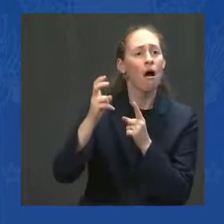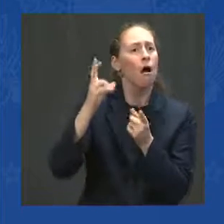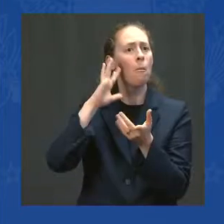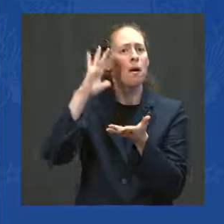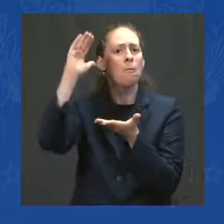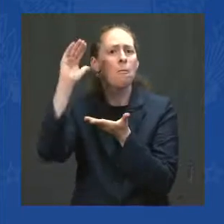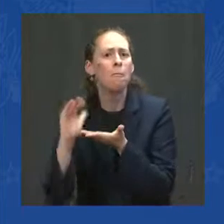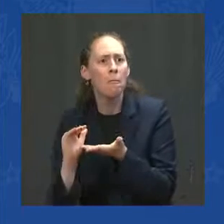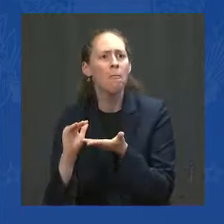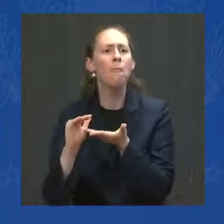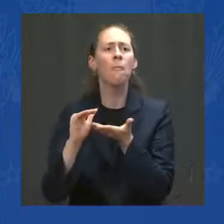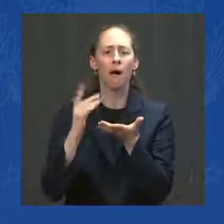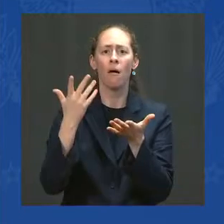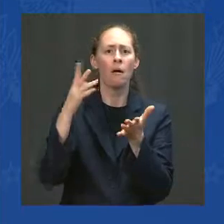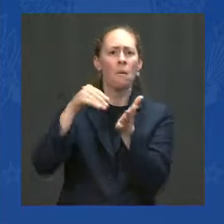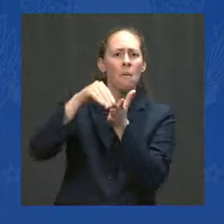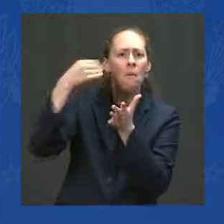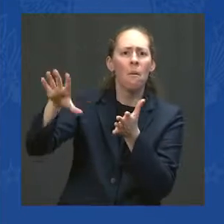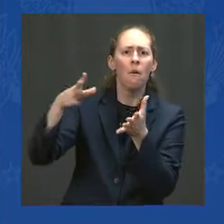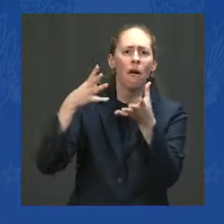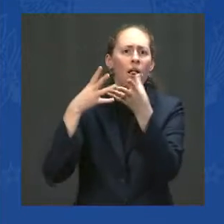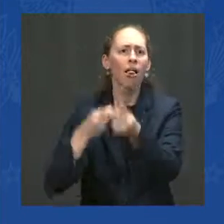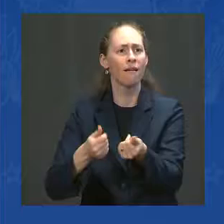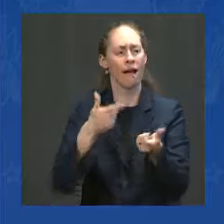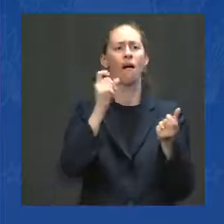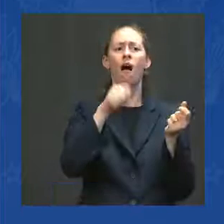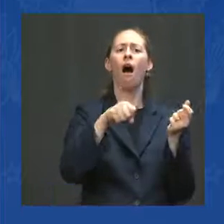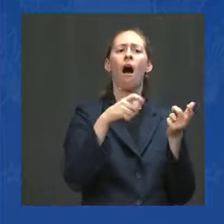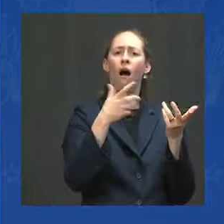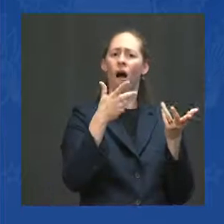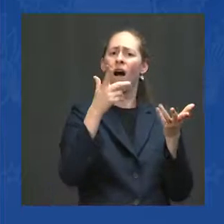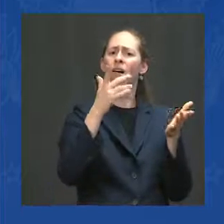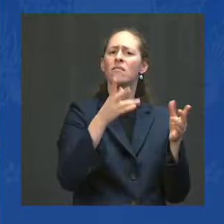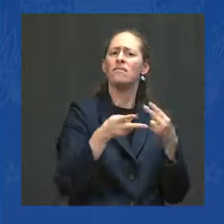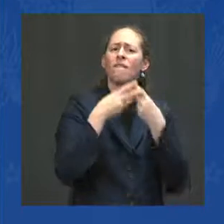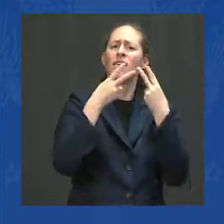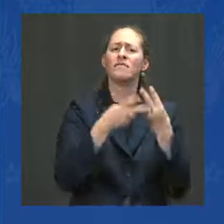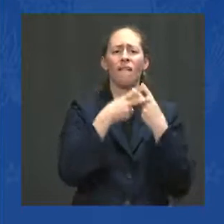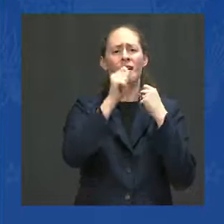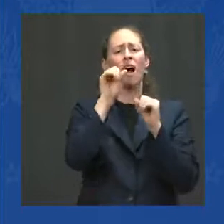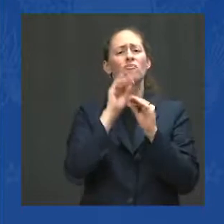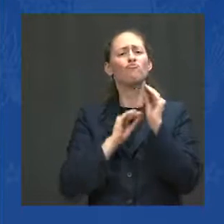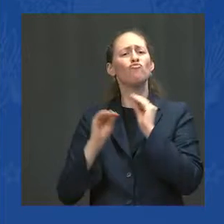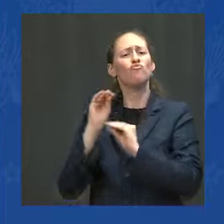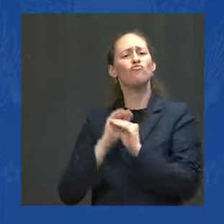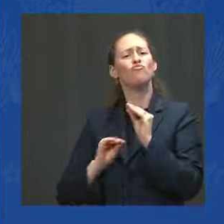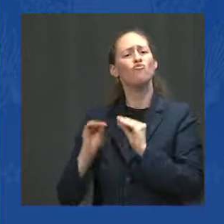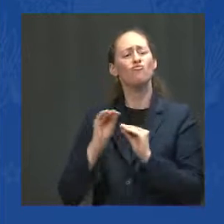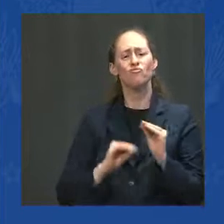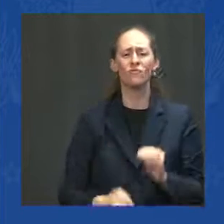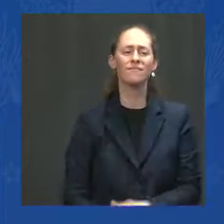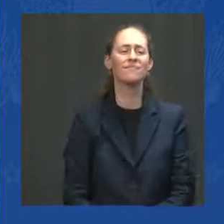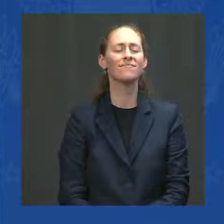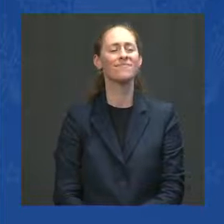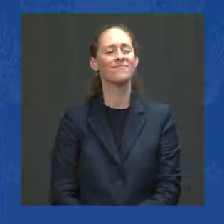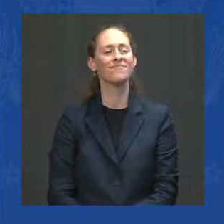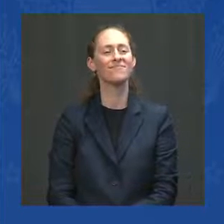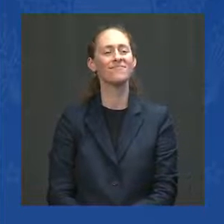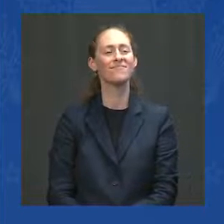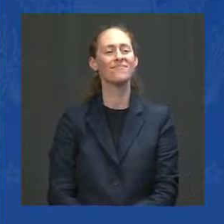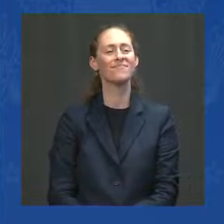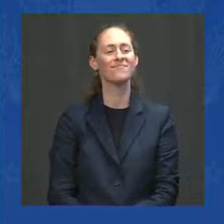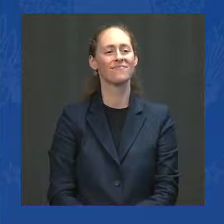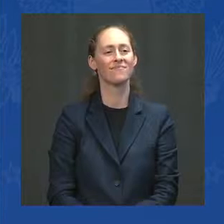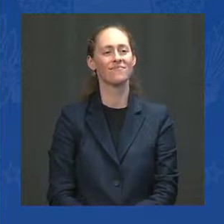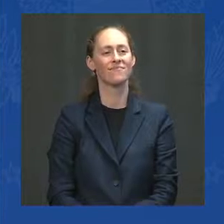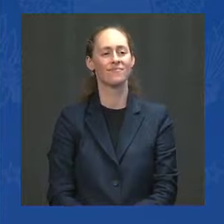cost overall for families and businesses. And there's safety provisions being, as I said not long ago, everyone can tell you what the